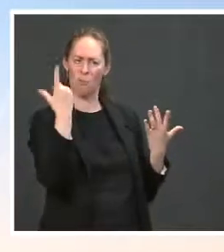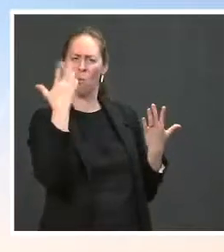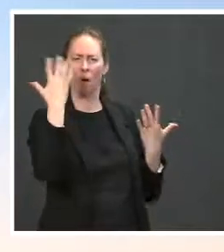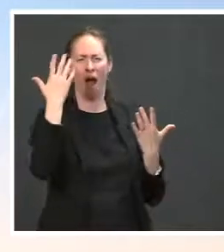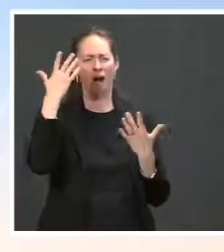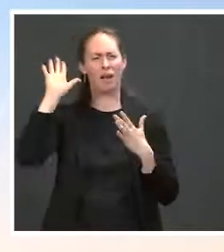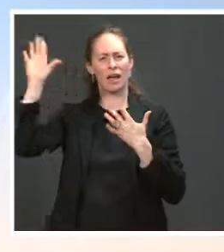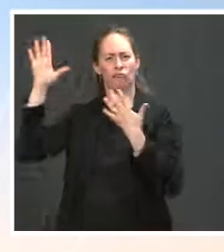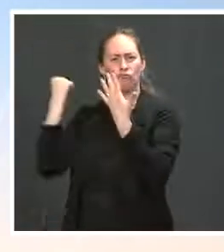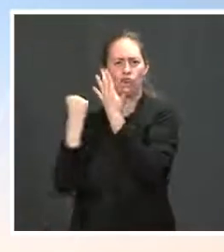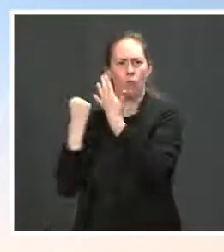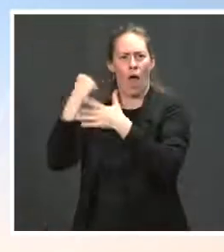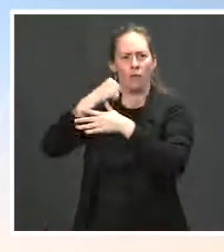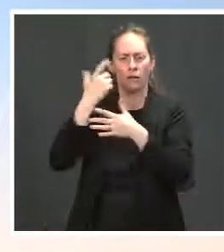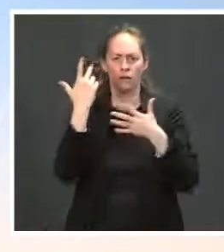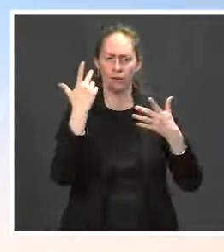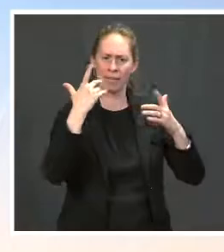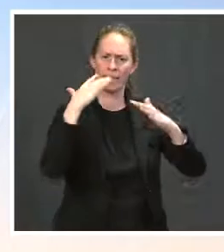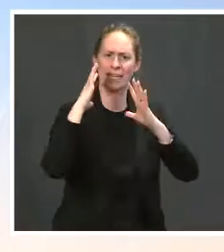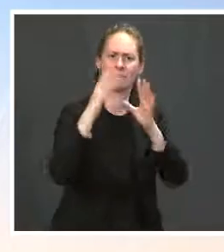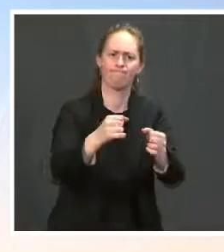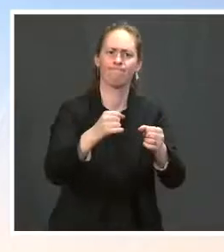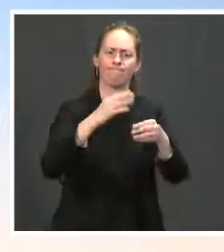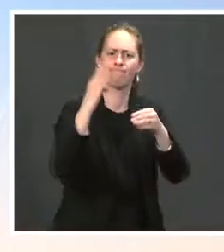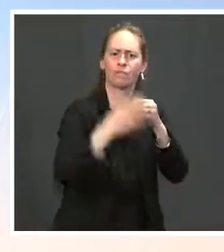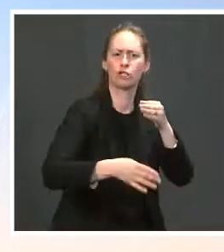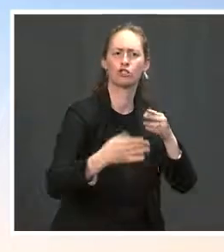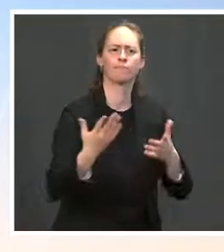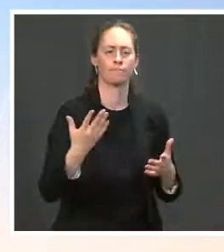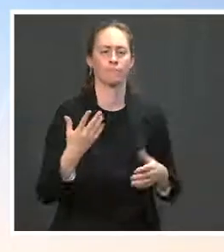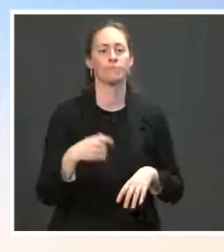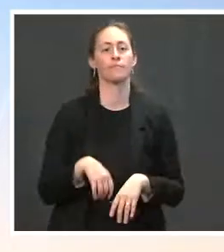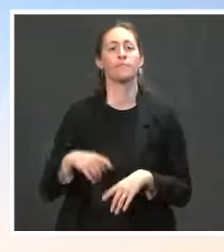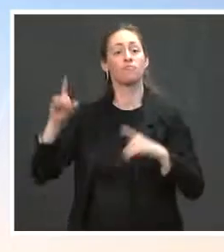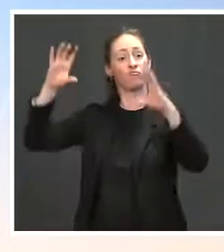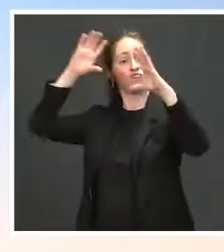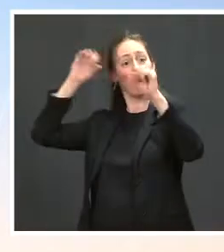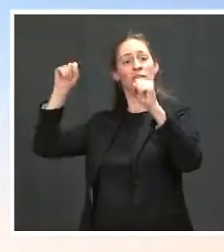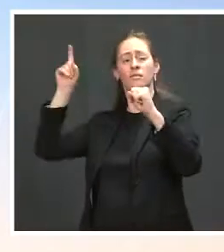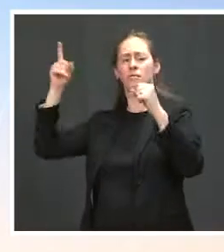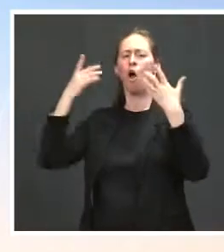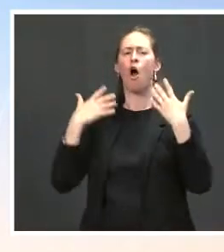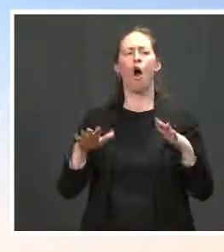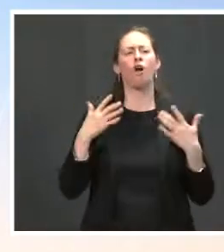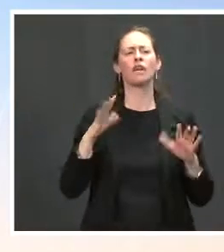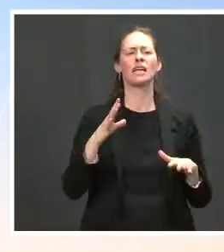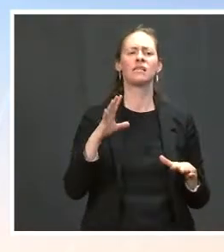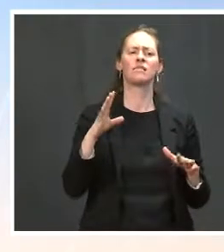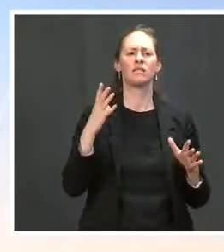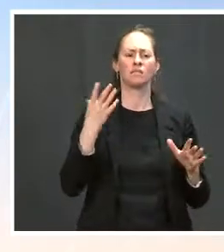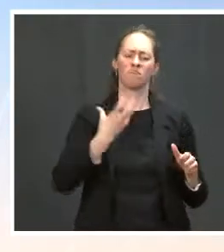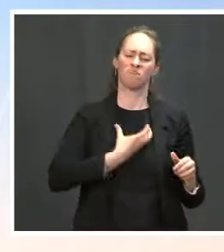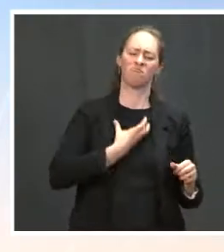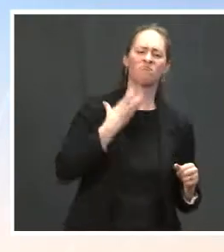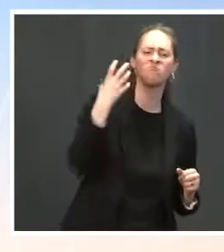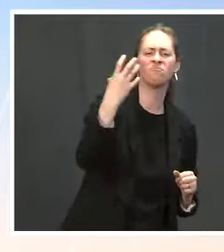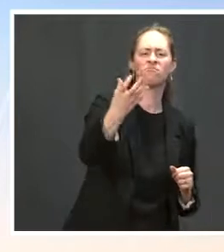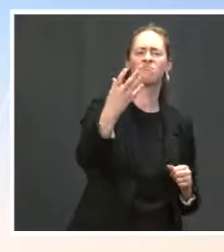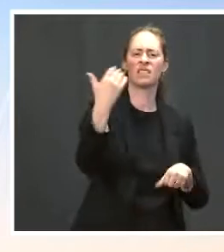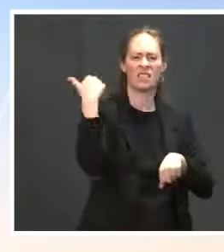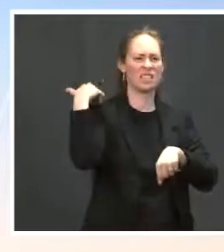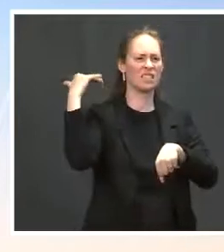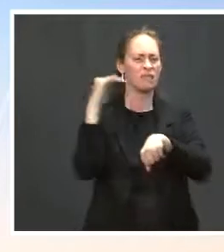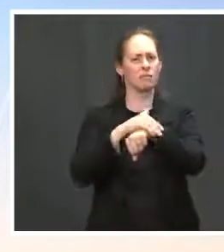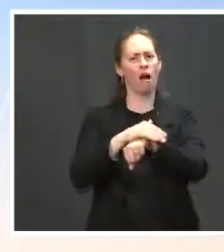this done? Well, I would point you to the fact that, one, the president gave a passionate call last night for the importance of